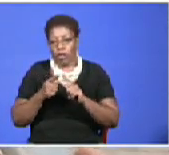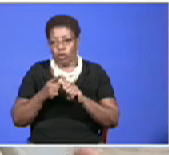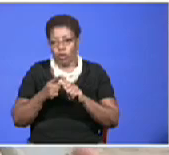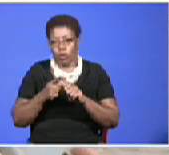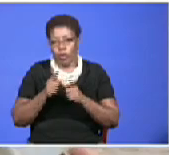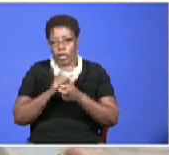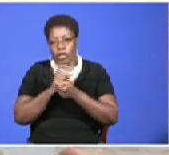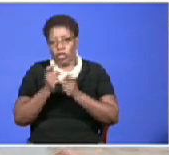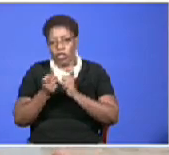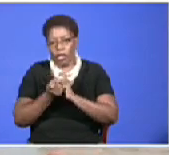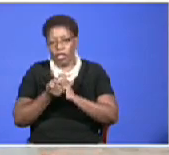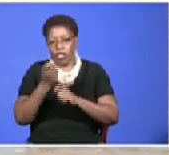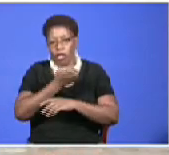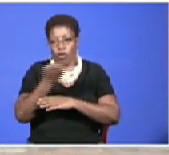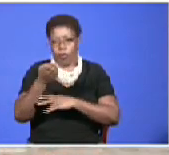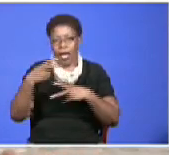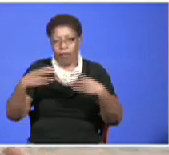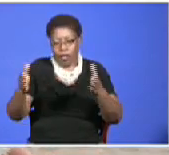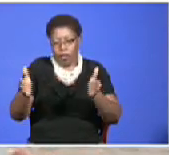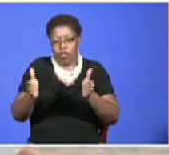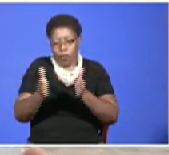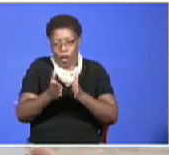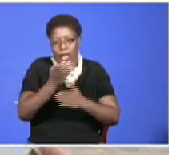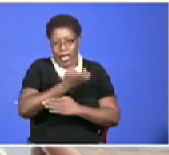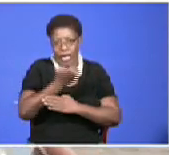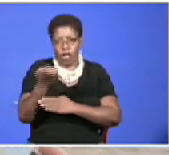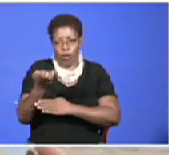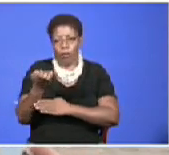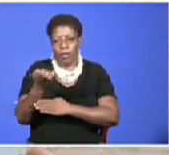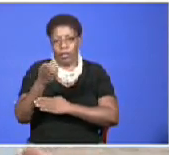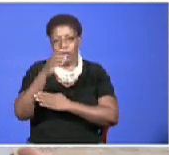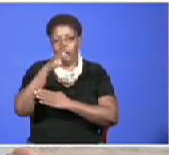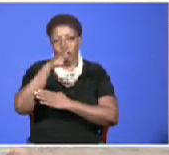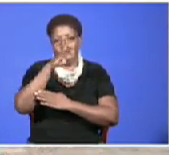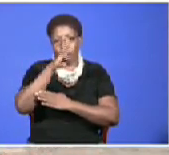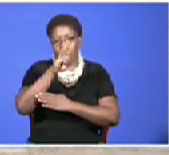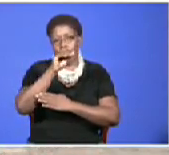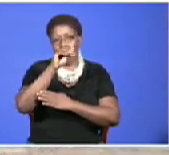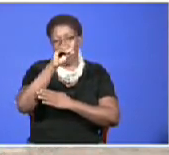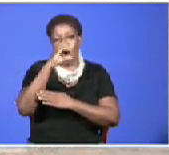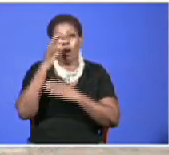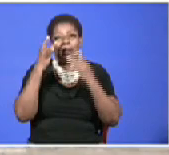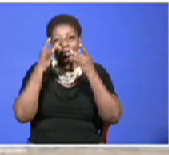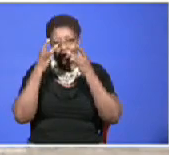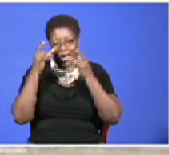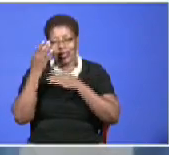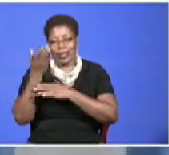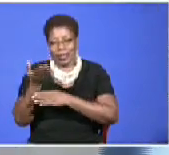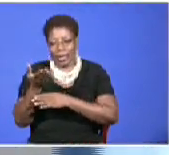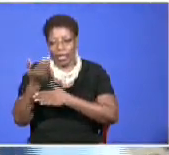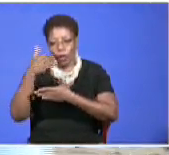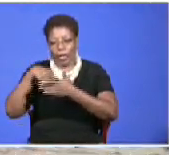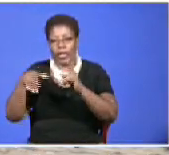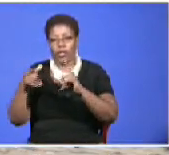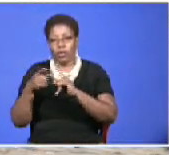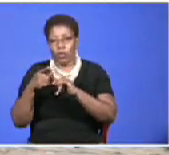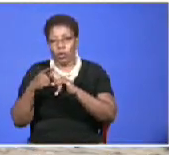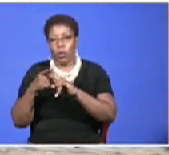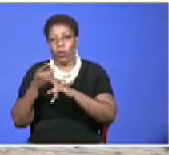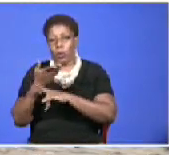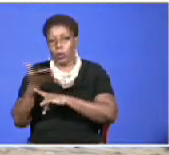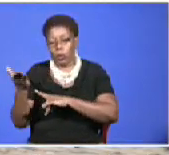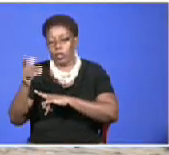see in the background, we've got some mini excavators and bobcats at work, and they're going into the more delicate areas. We came across